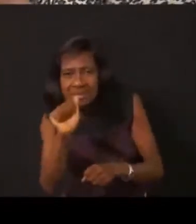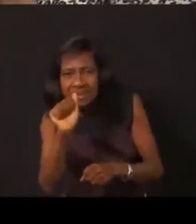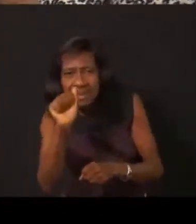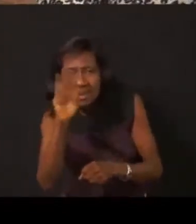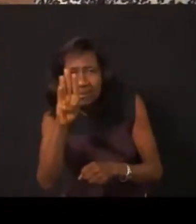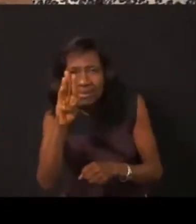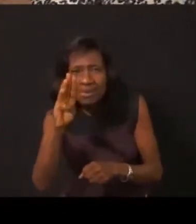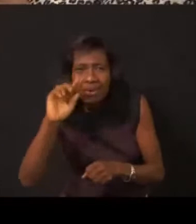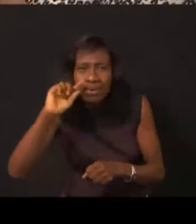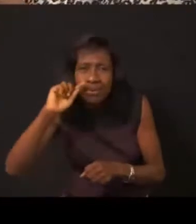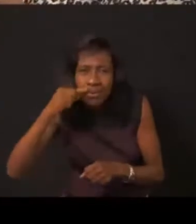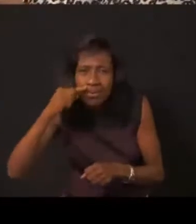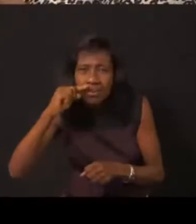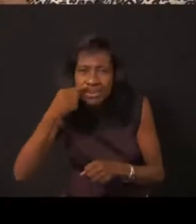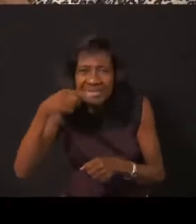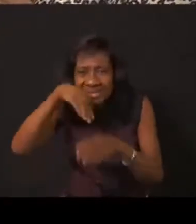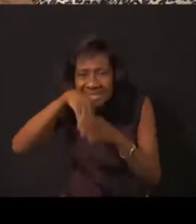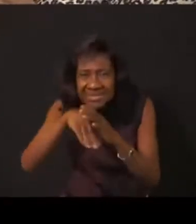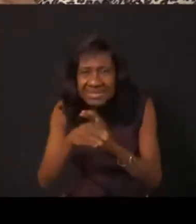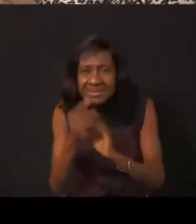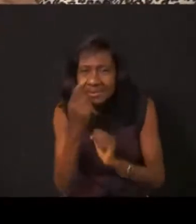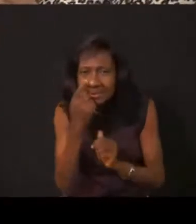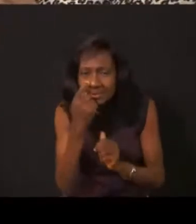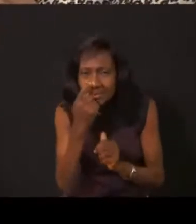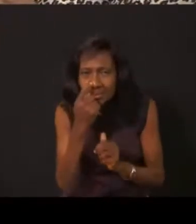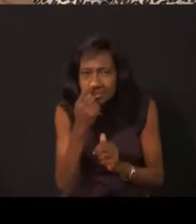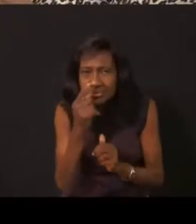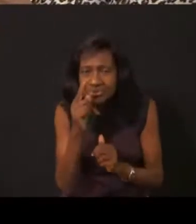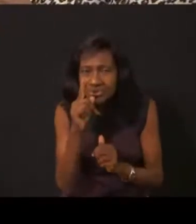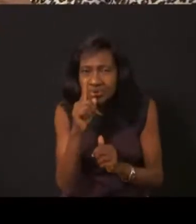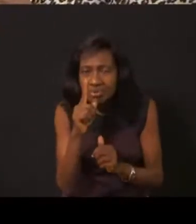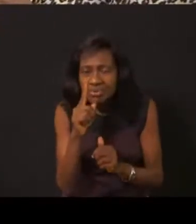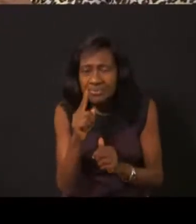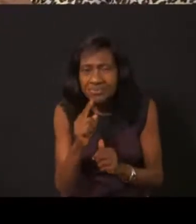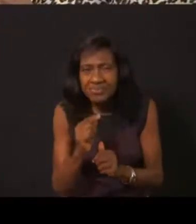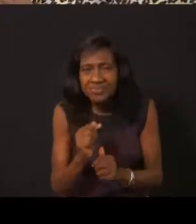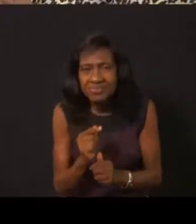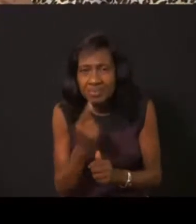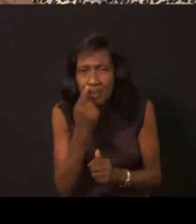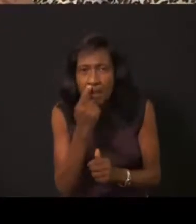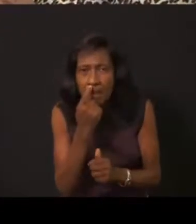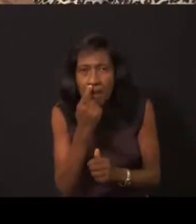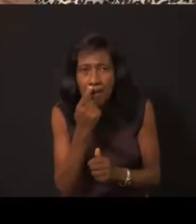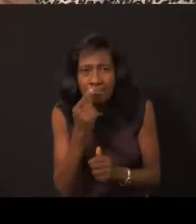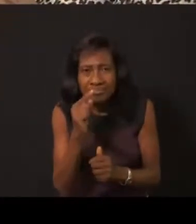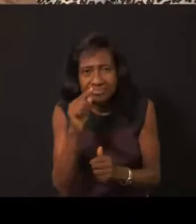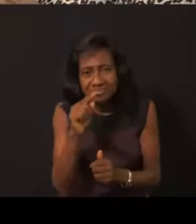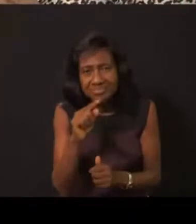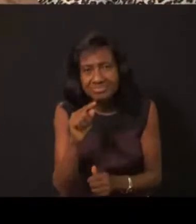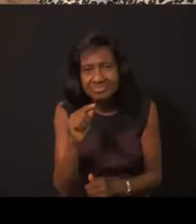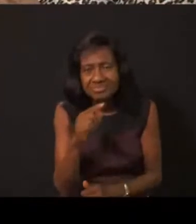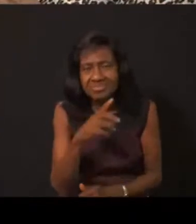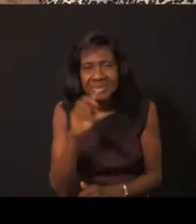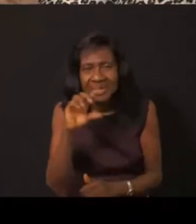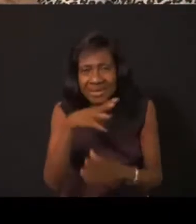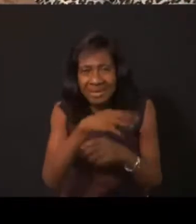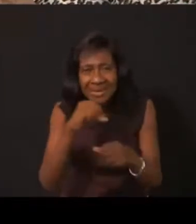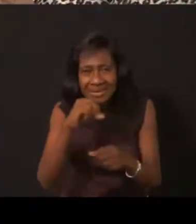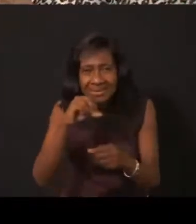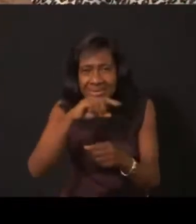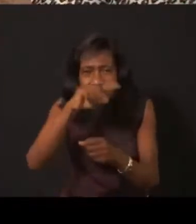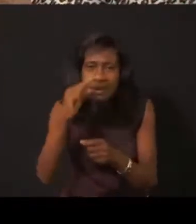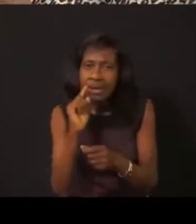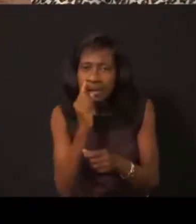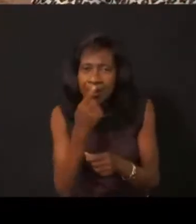it in one nostril, putting it in 1 inch or 2.5 centimeters, just up there, okay, twirl it around 5 times.